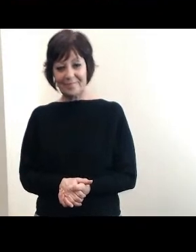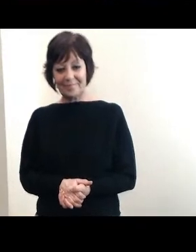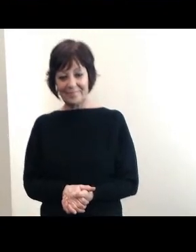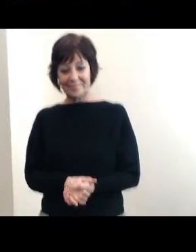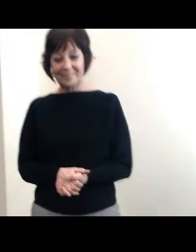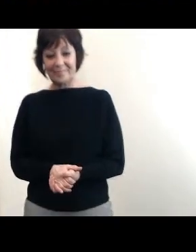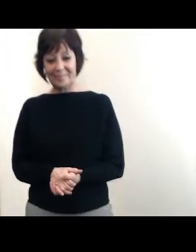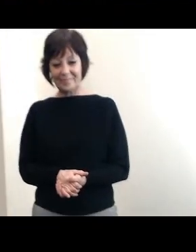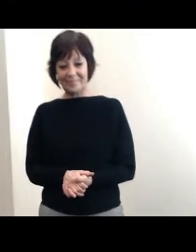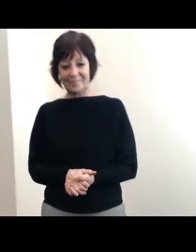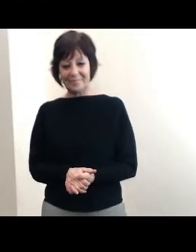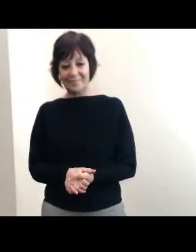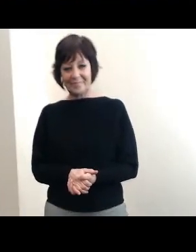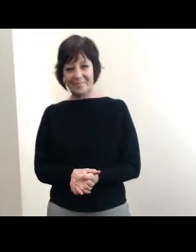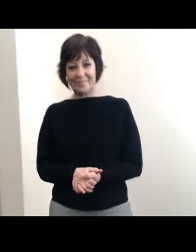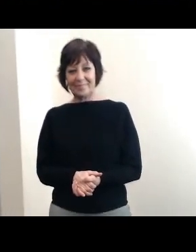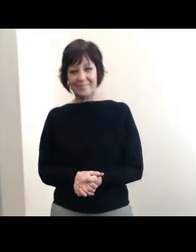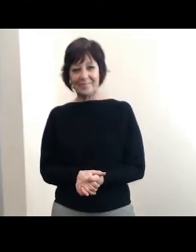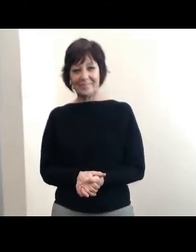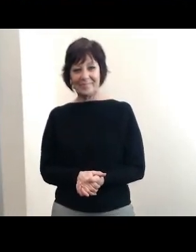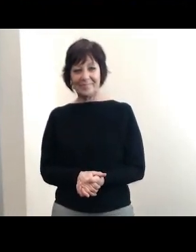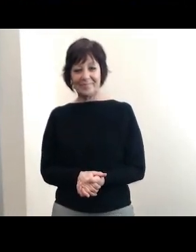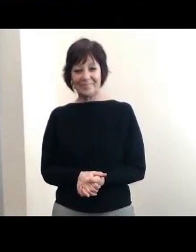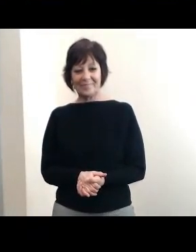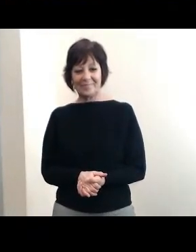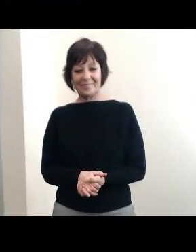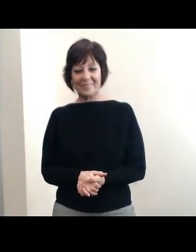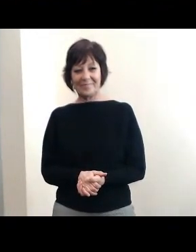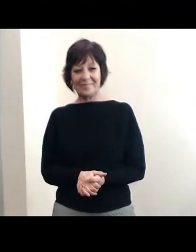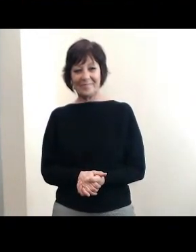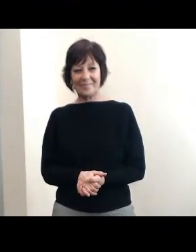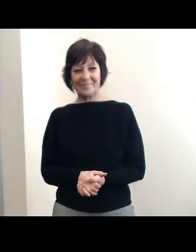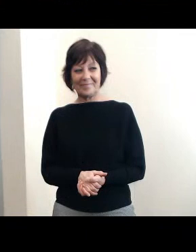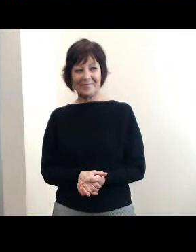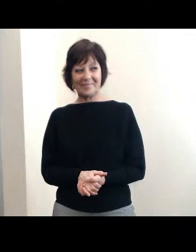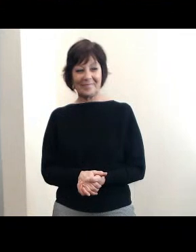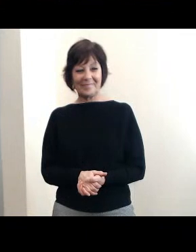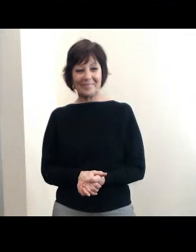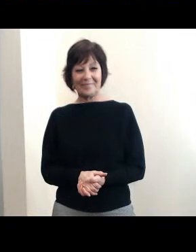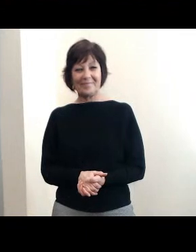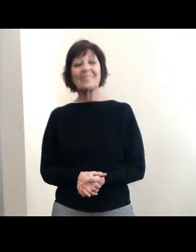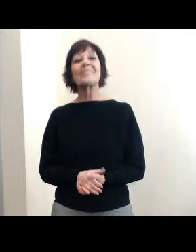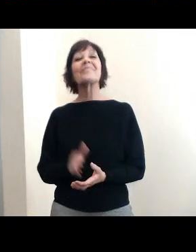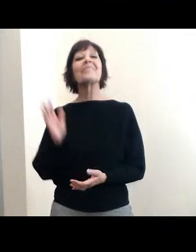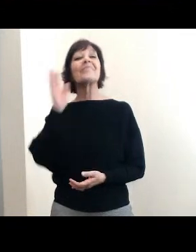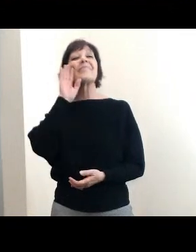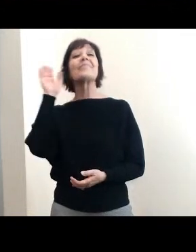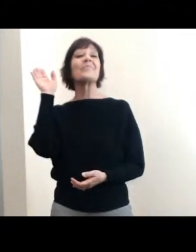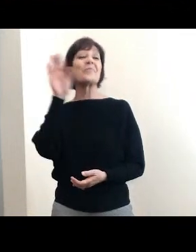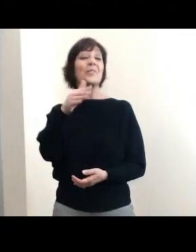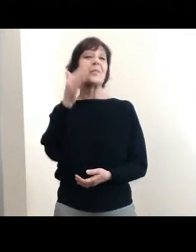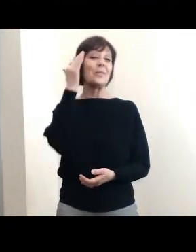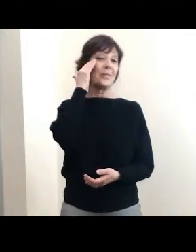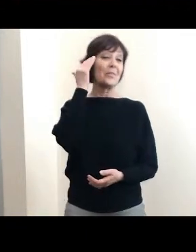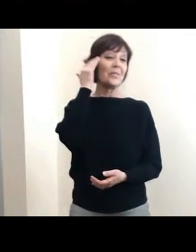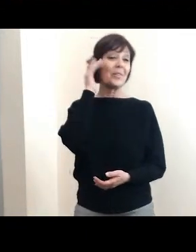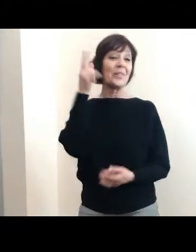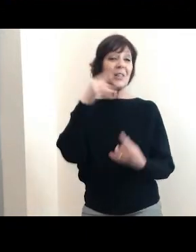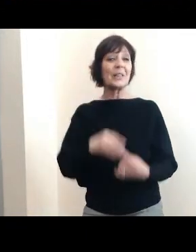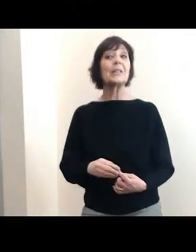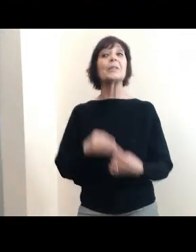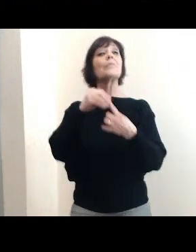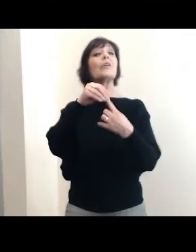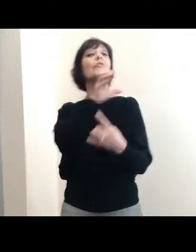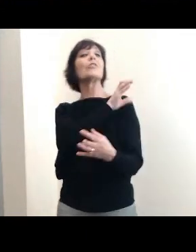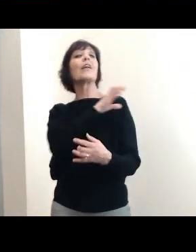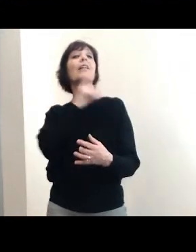I think I threw the doctor a curveball. As you all probably know, there is a special pop-up clinic